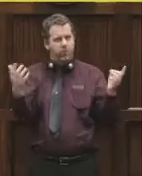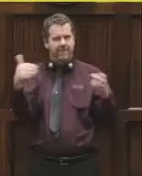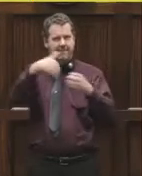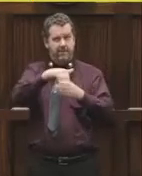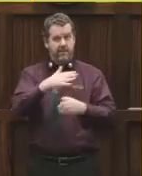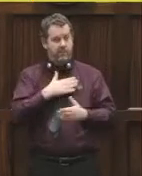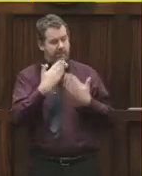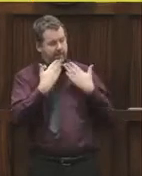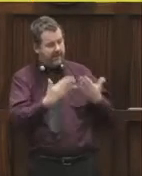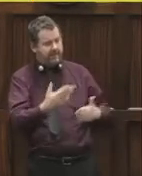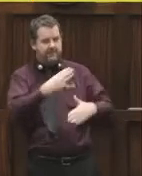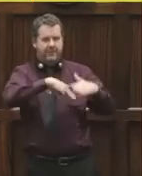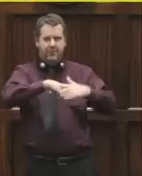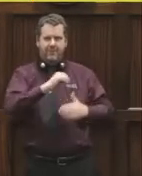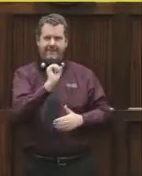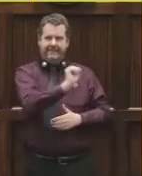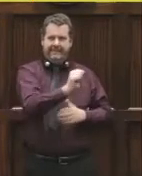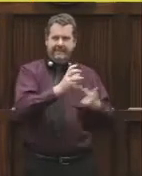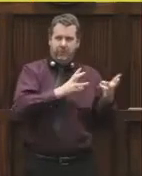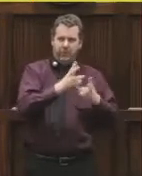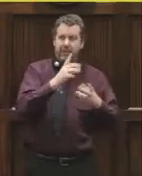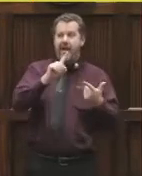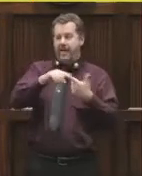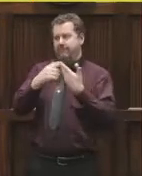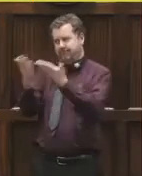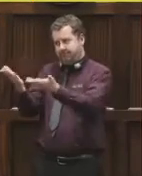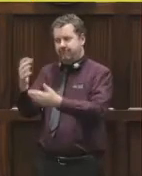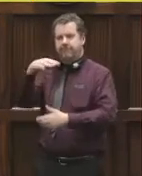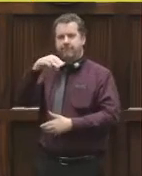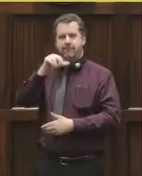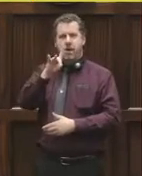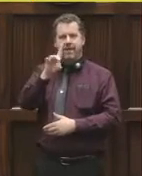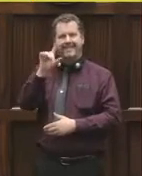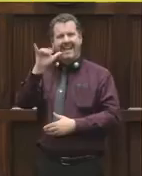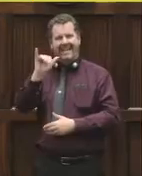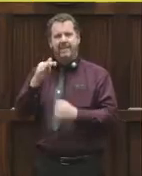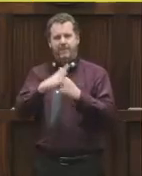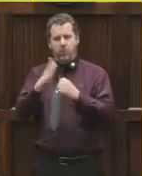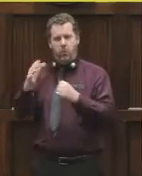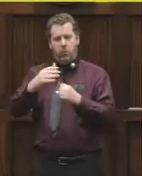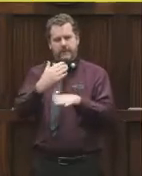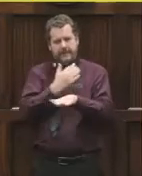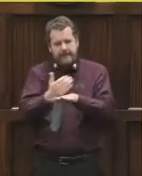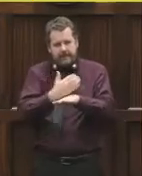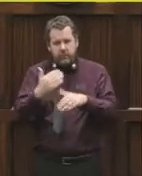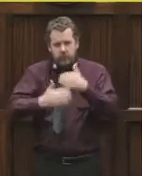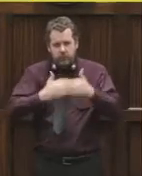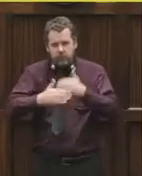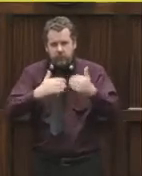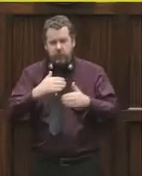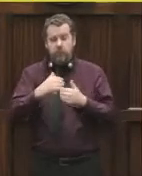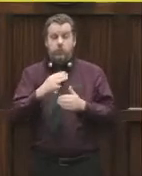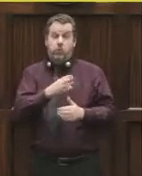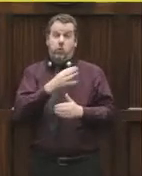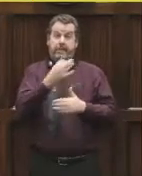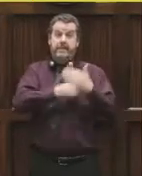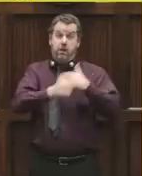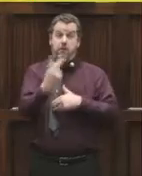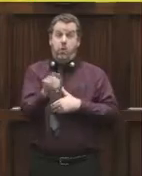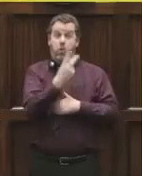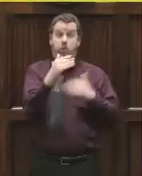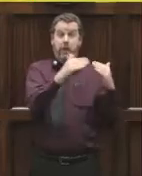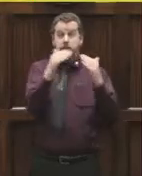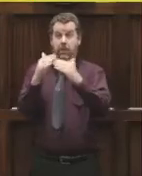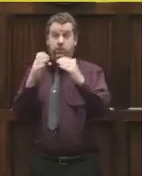the Minister for his accommodation, and in particular Senator Mark Daly for seeing this through, please God, both houses of the Oireachtas. Thank you very much.